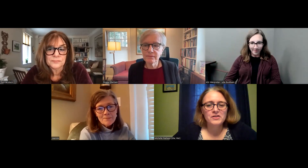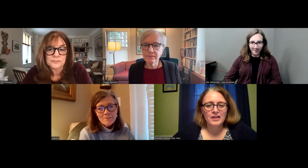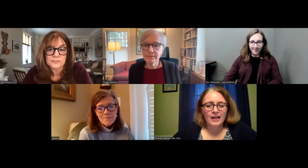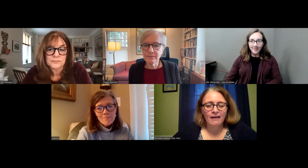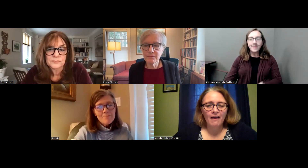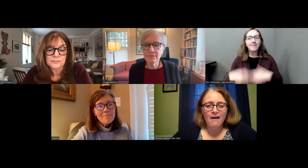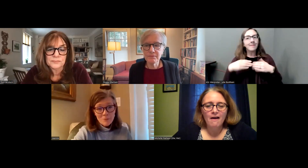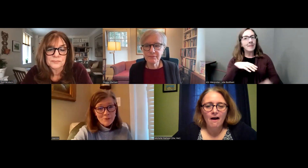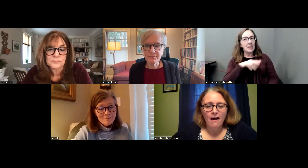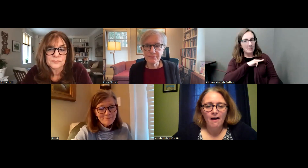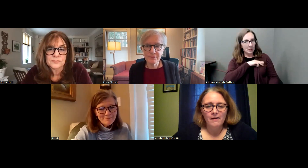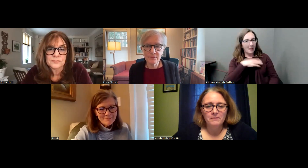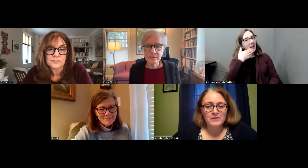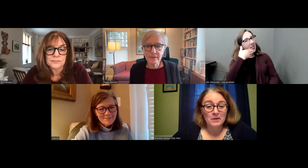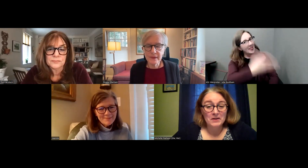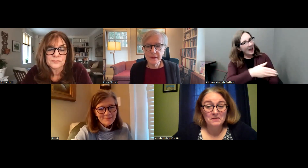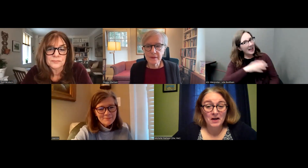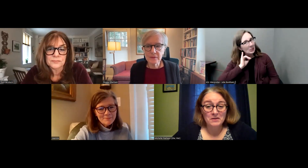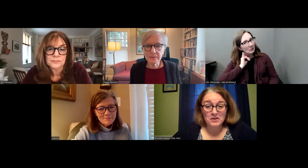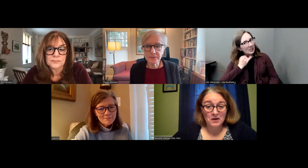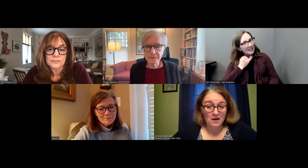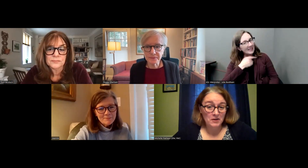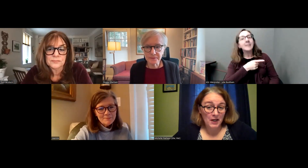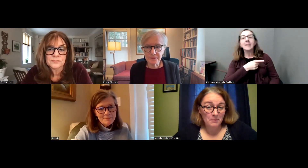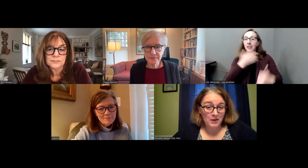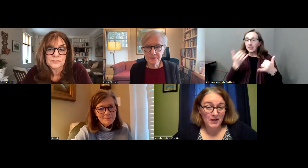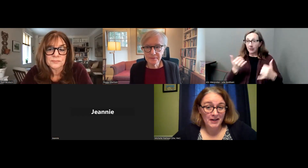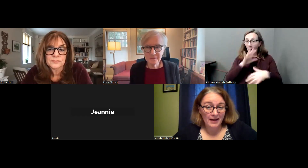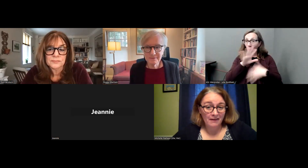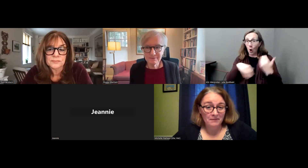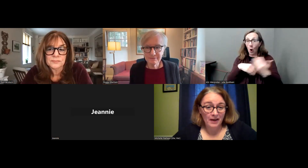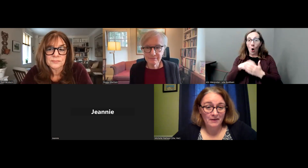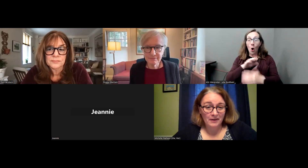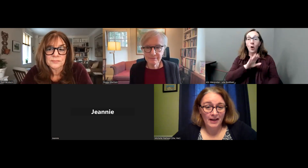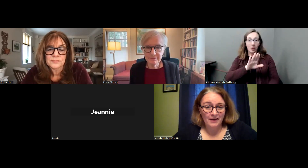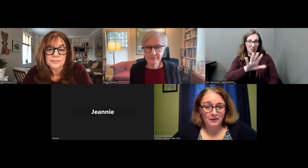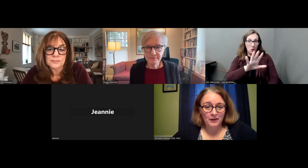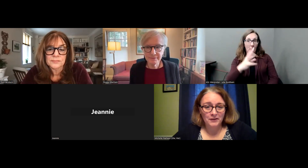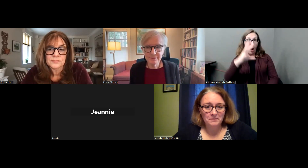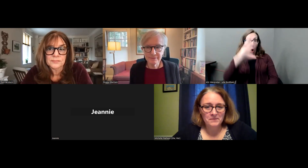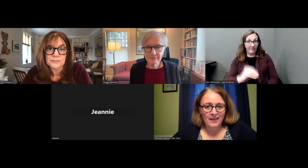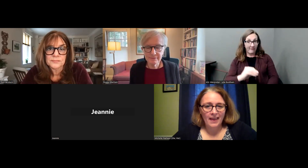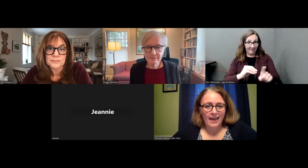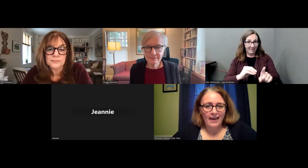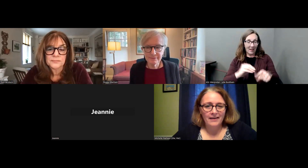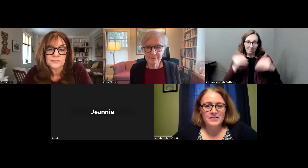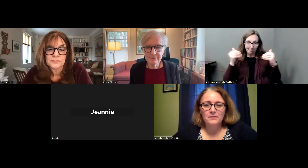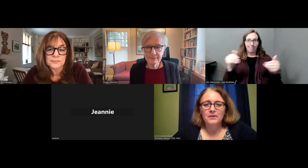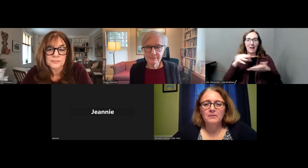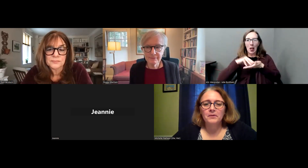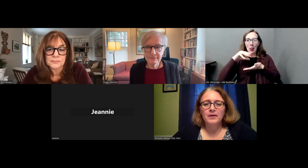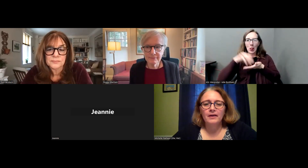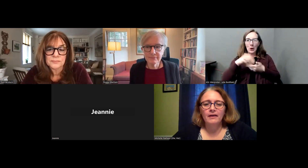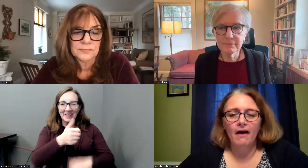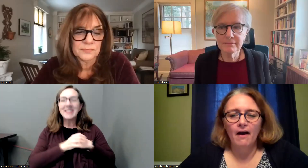Thank you, Jeannie. Welcome. So I'm going to invite you to turn off your camera and hang out and learn. And